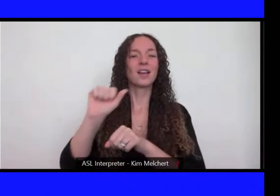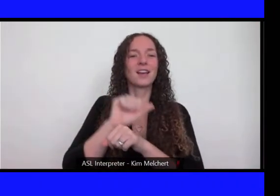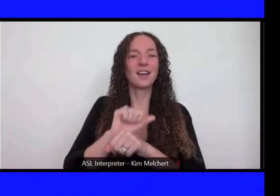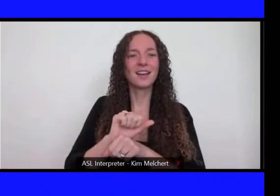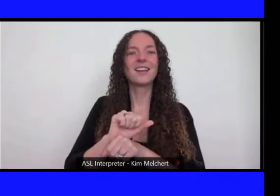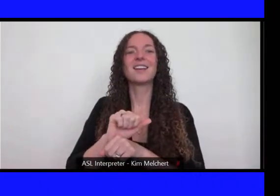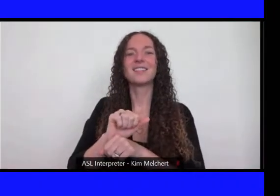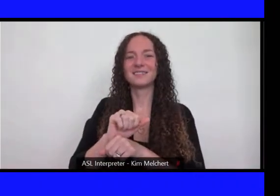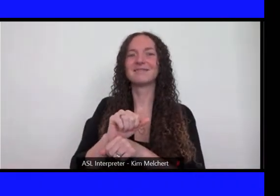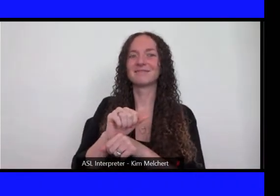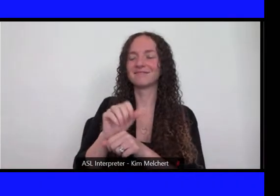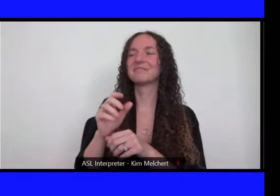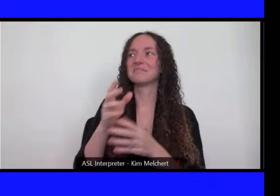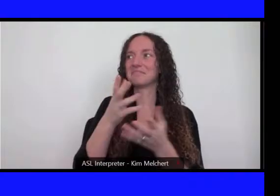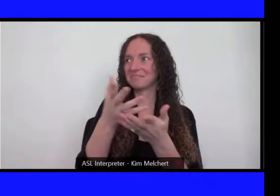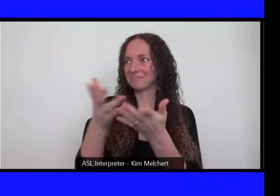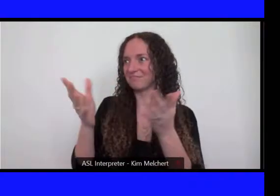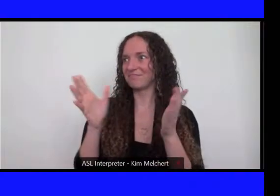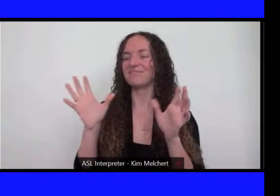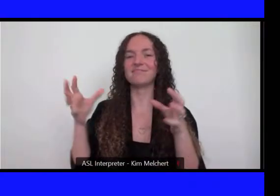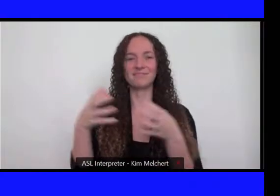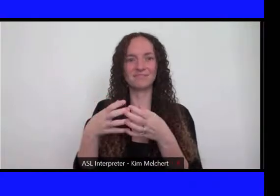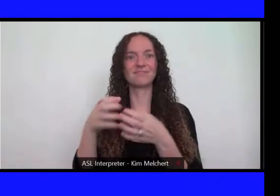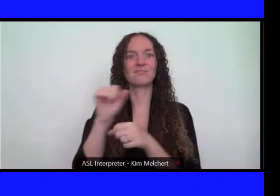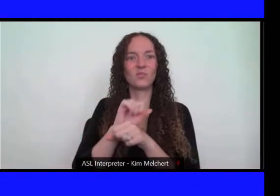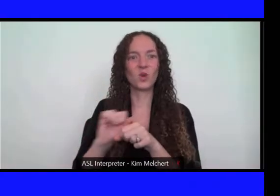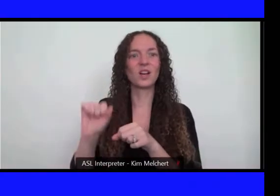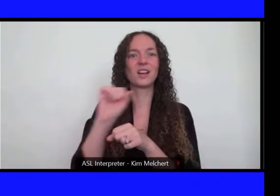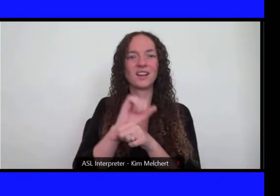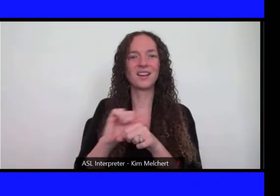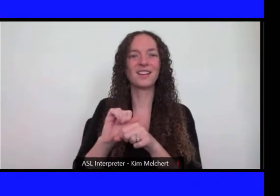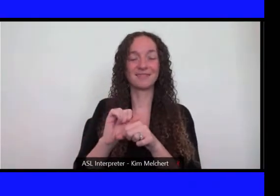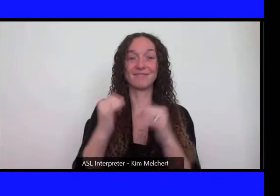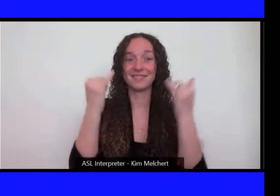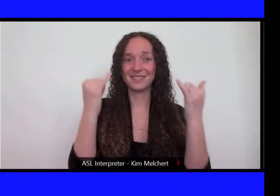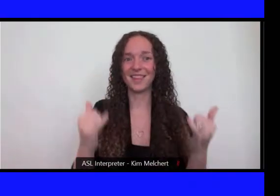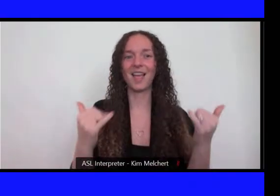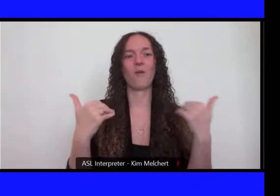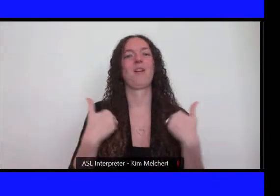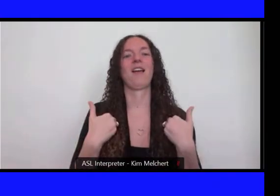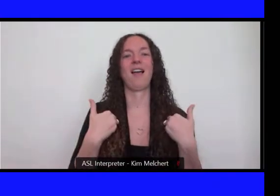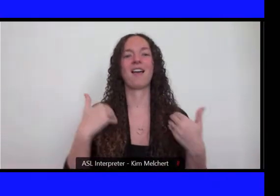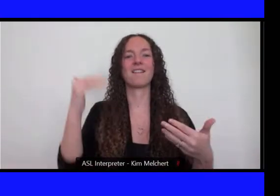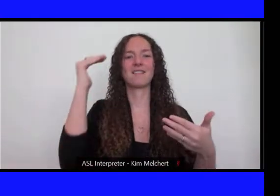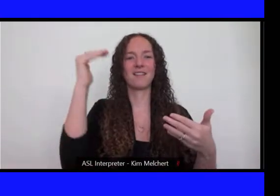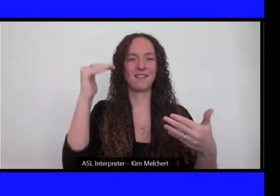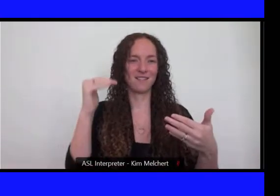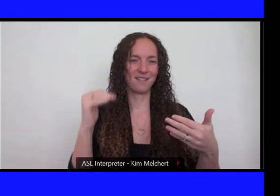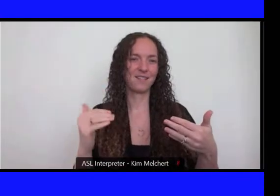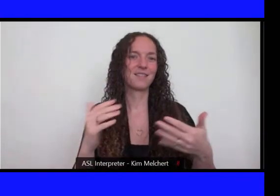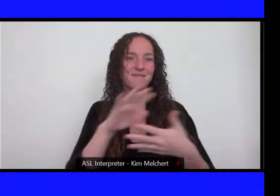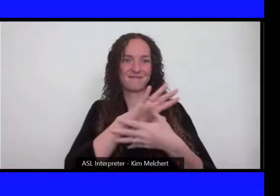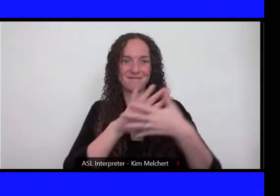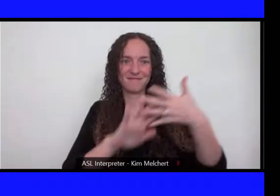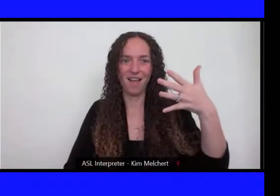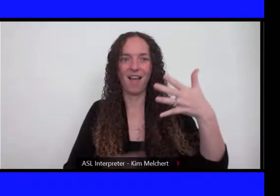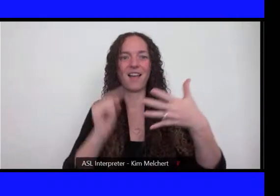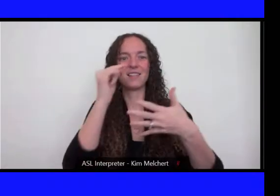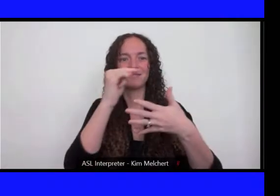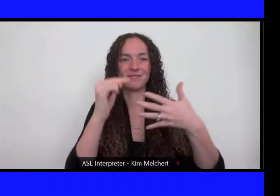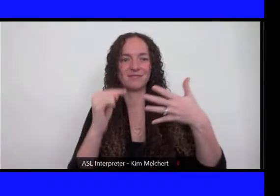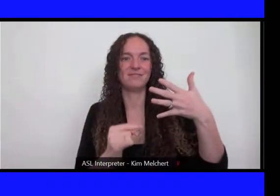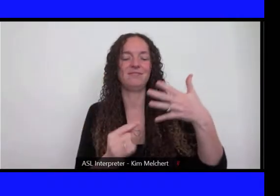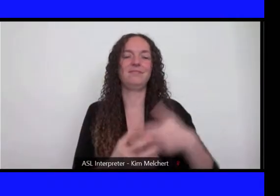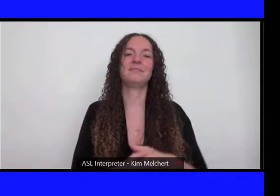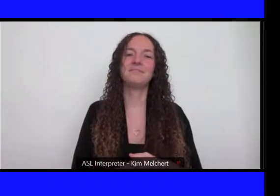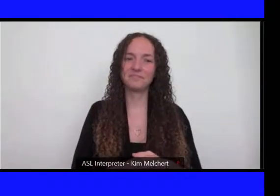think this is quite interesting. For example, when I saw this data, a question that came to my head is